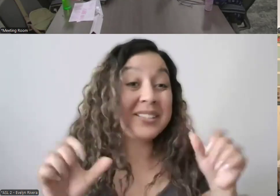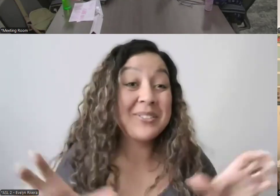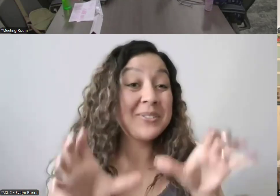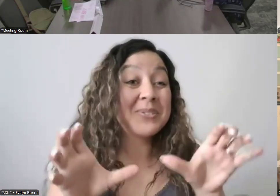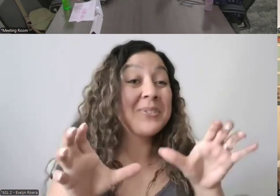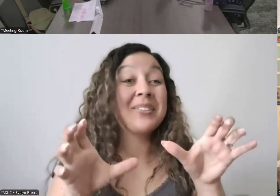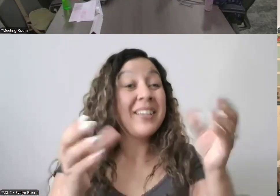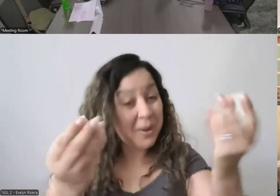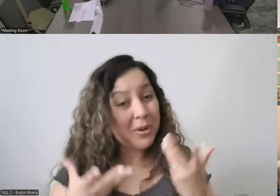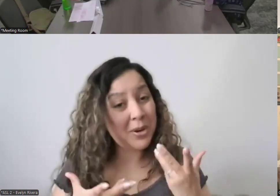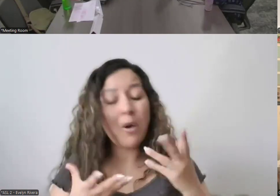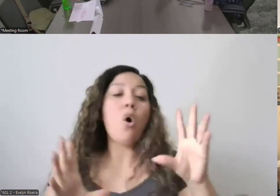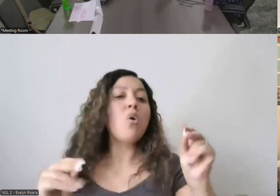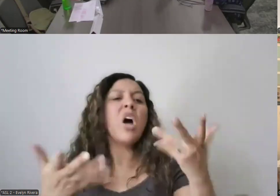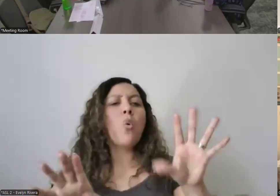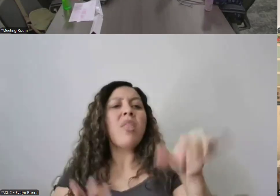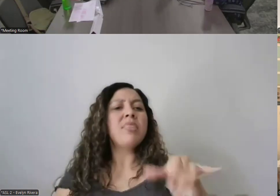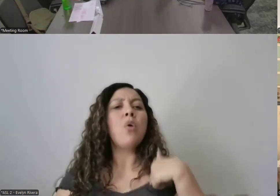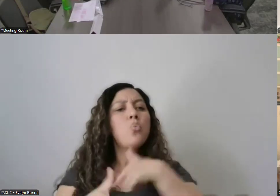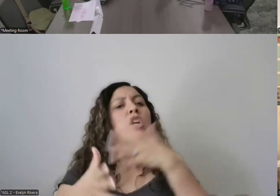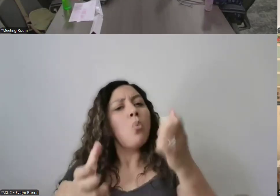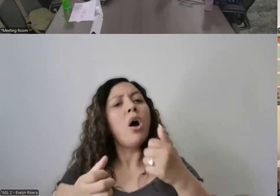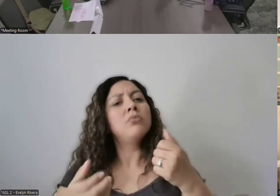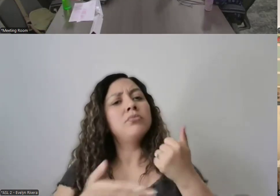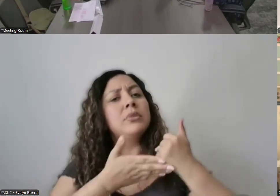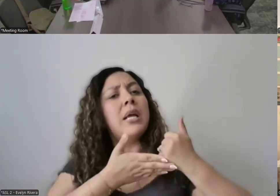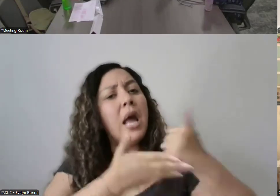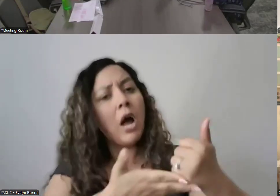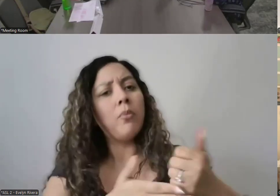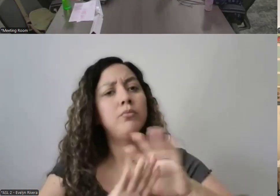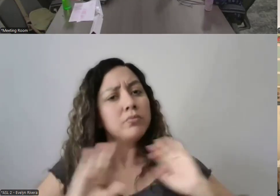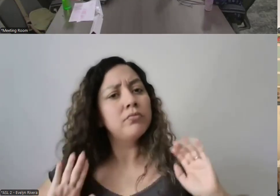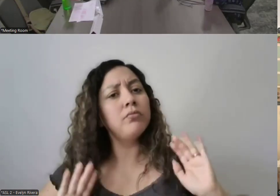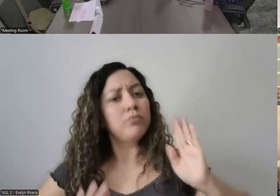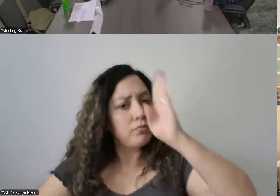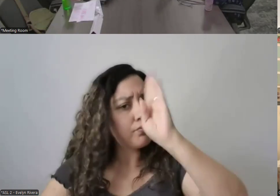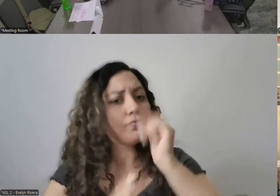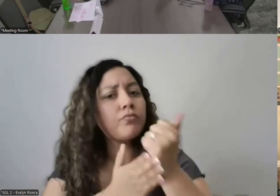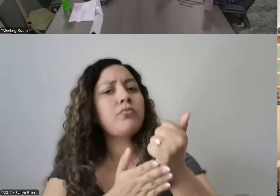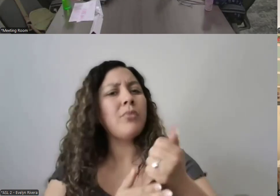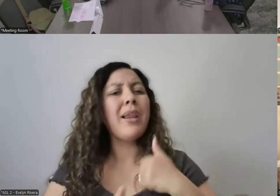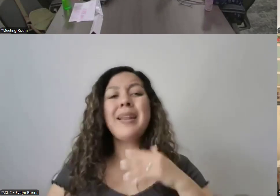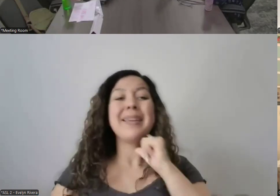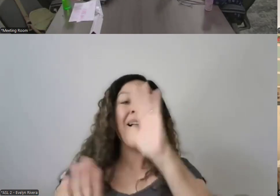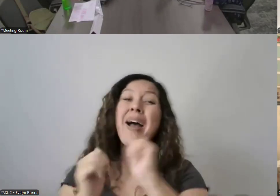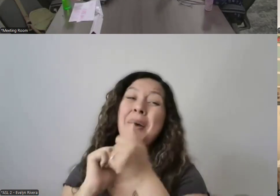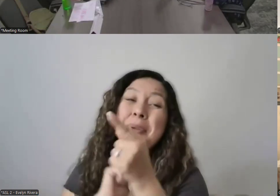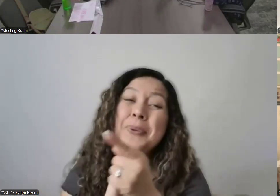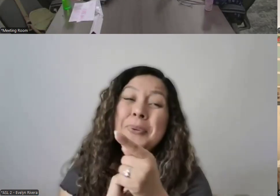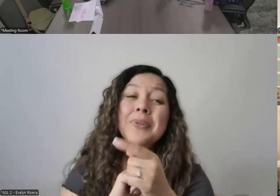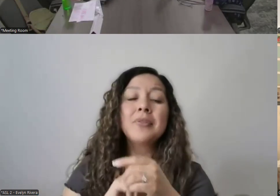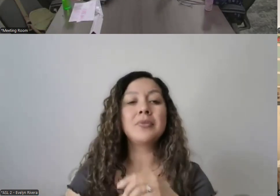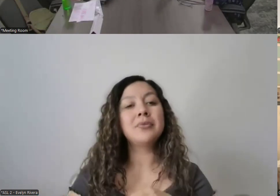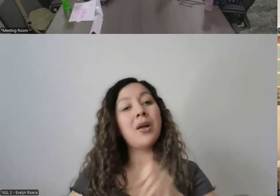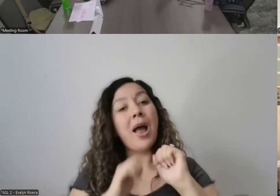this, and make it tangible and not just something like, how are you doing versus how can